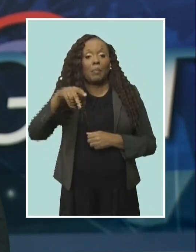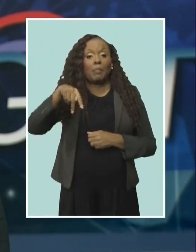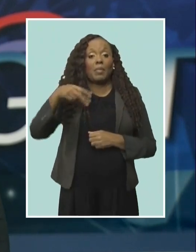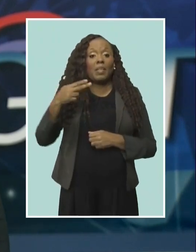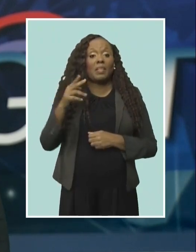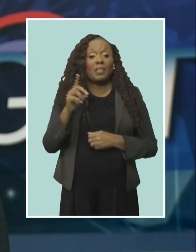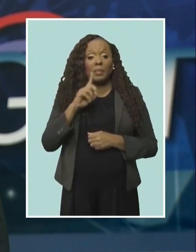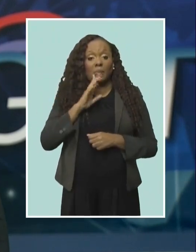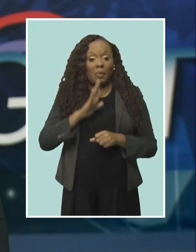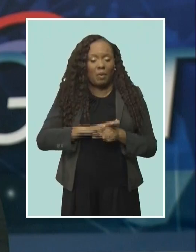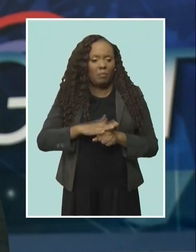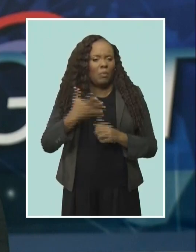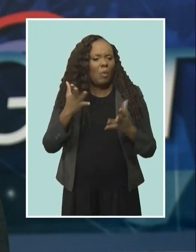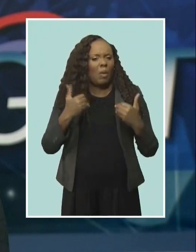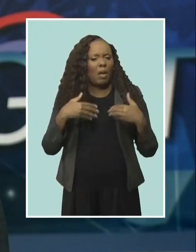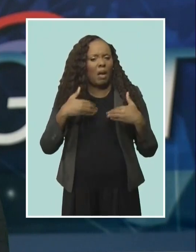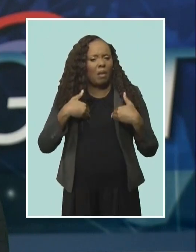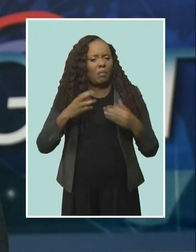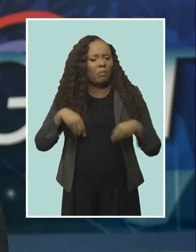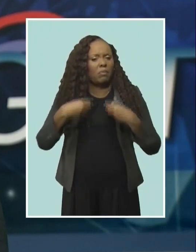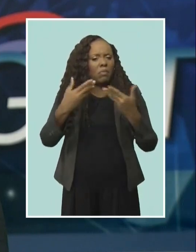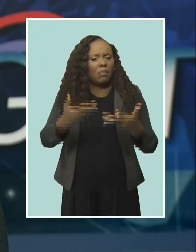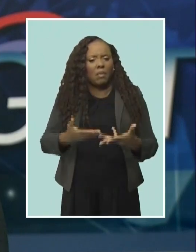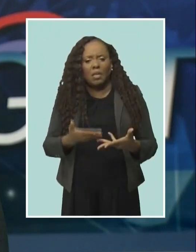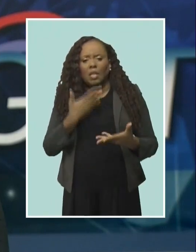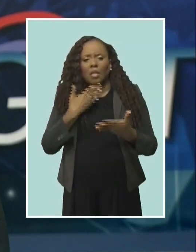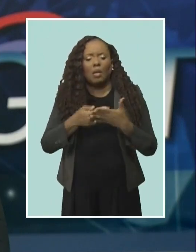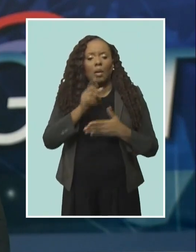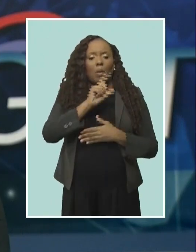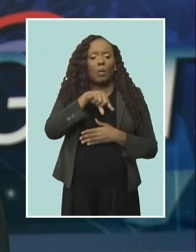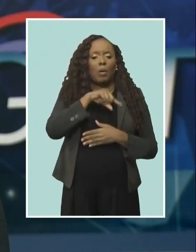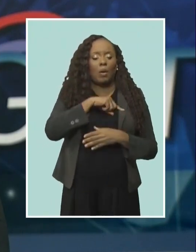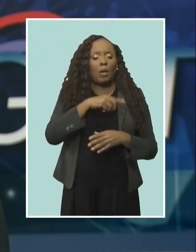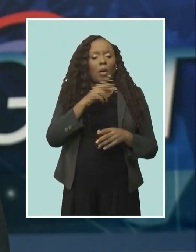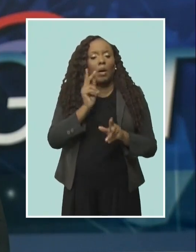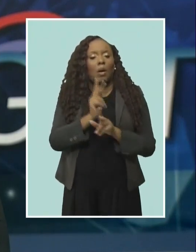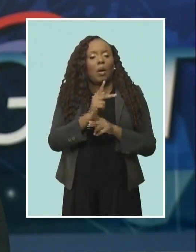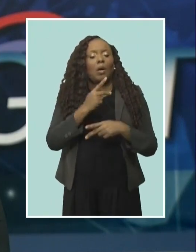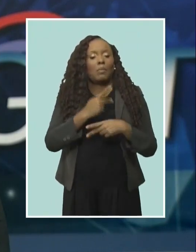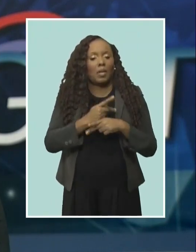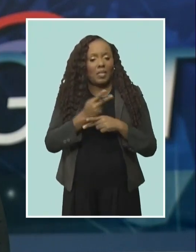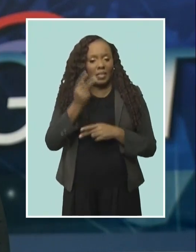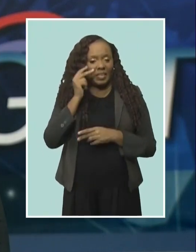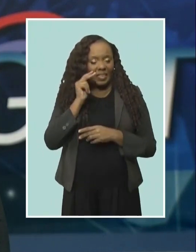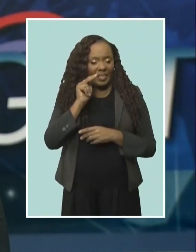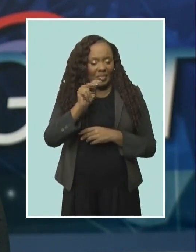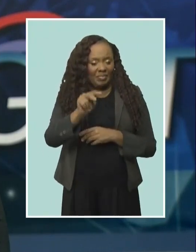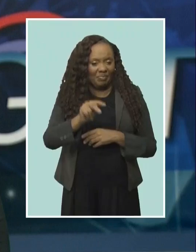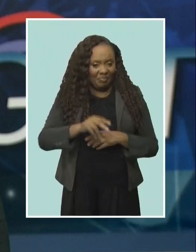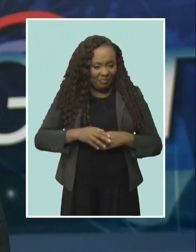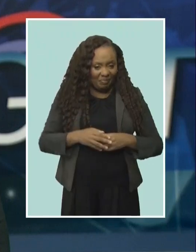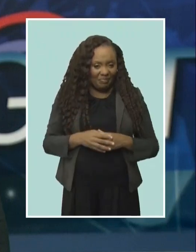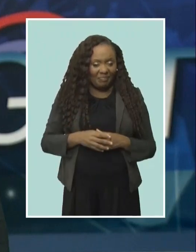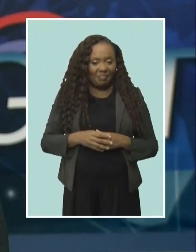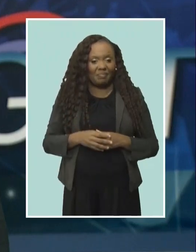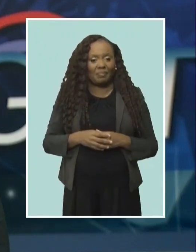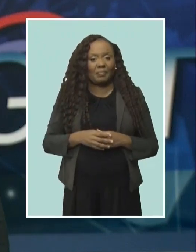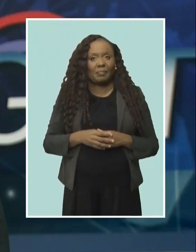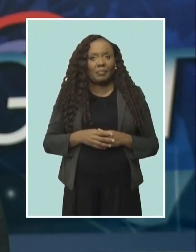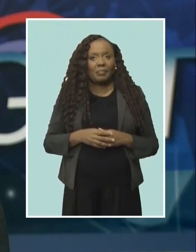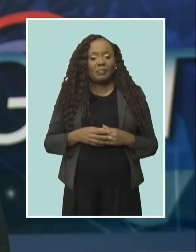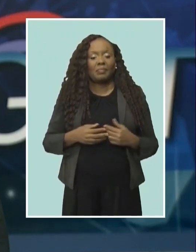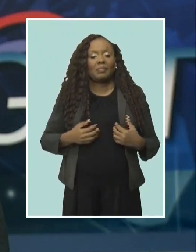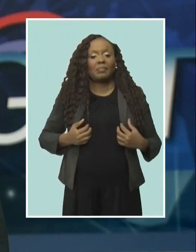promises that it remains committed in its dedication to provide a steady stream of quality products. Anesta